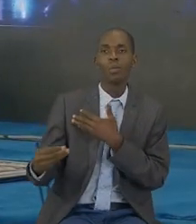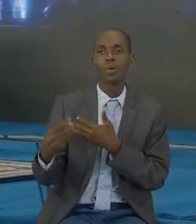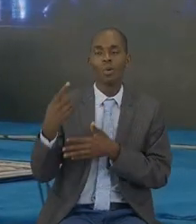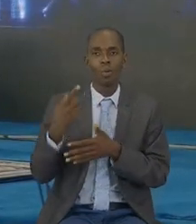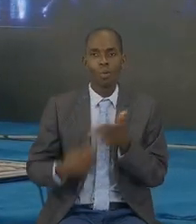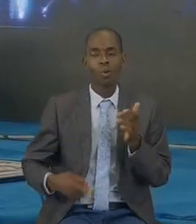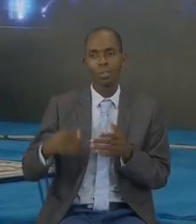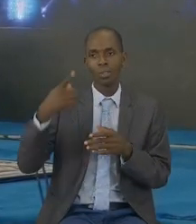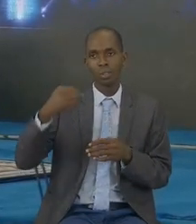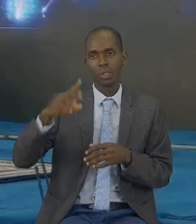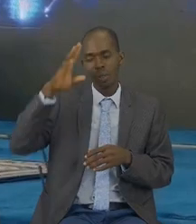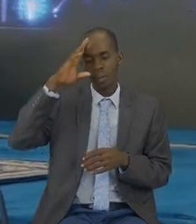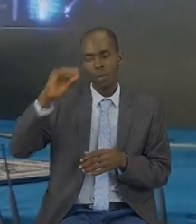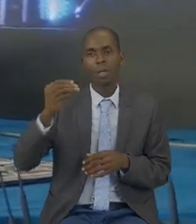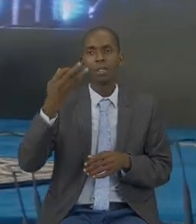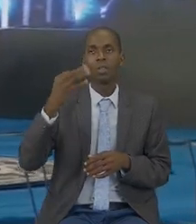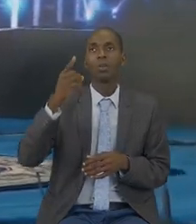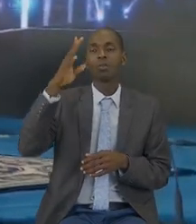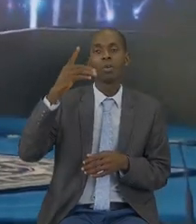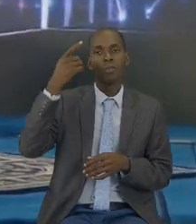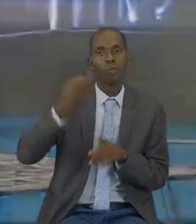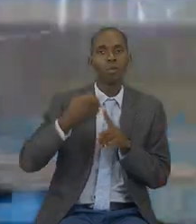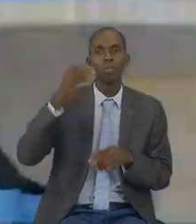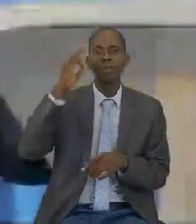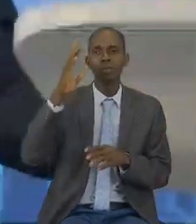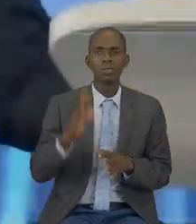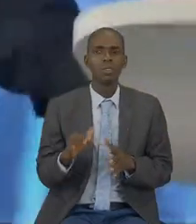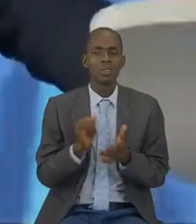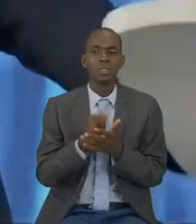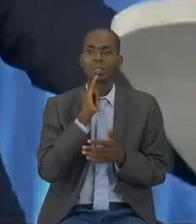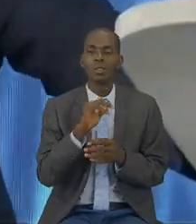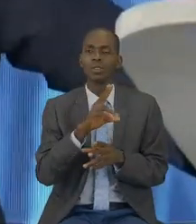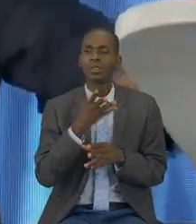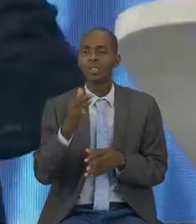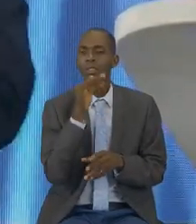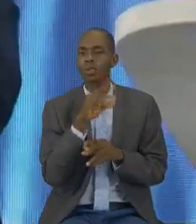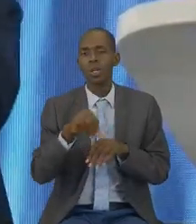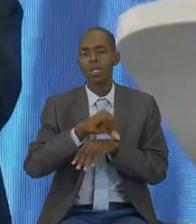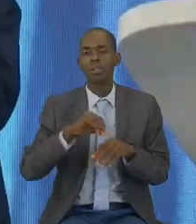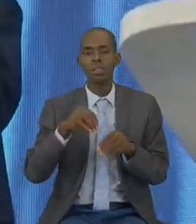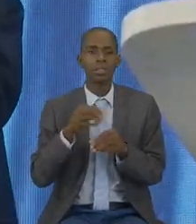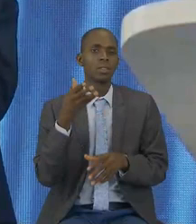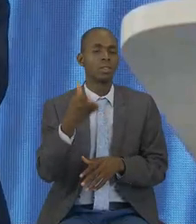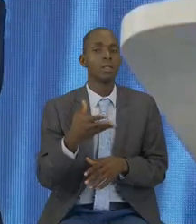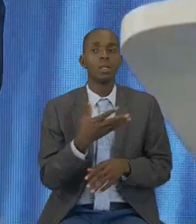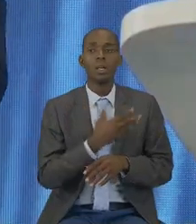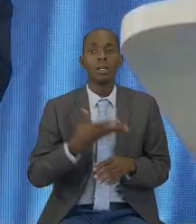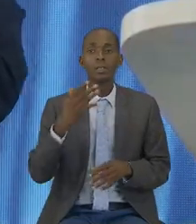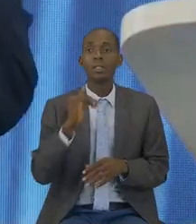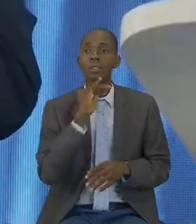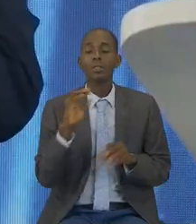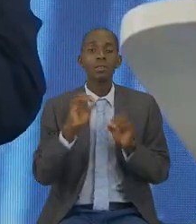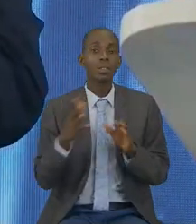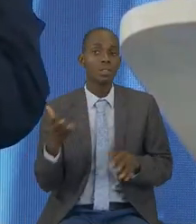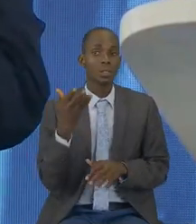got from the microphone, from the pastor. There's no anointing there. There's no passion there. And there is nothing there.